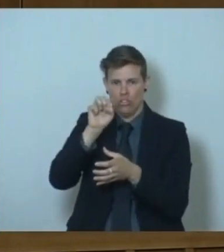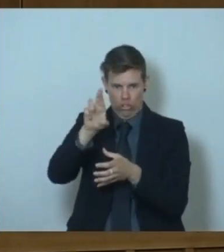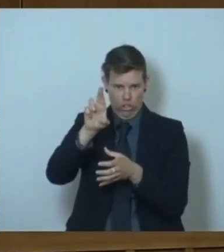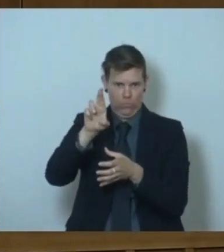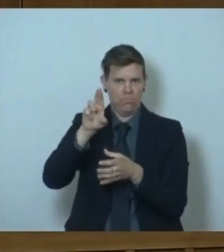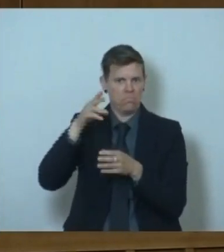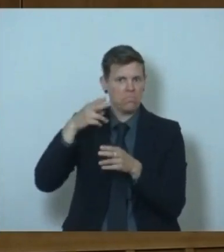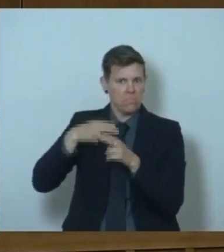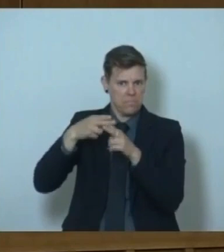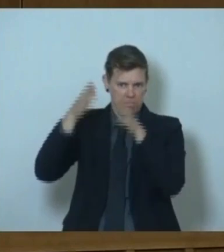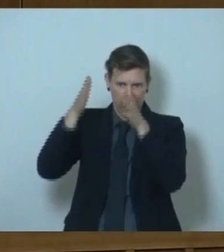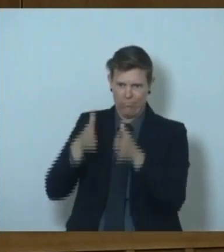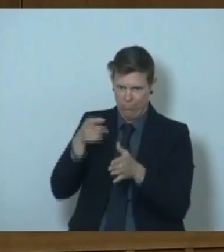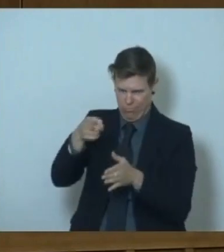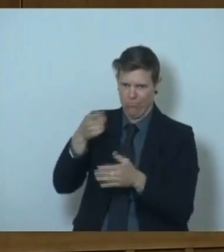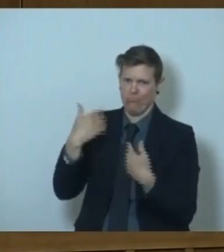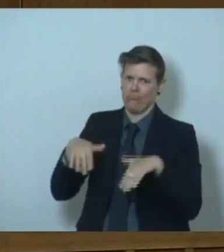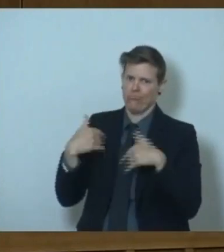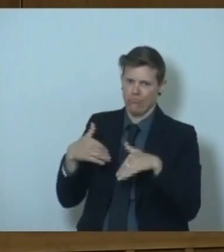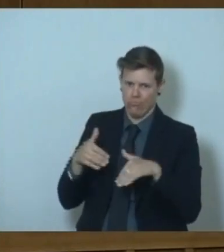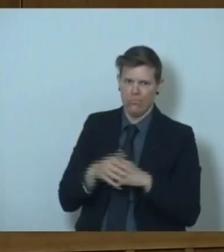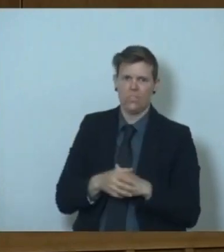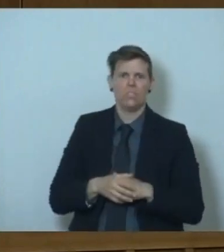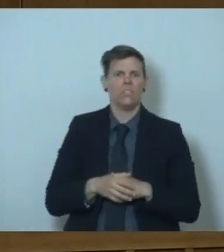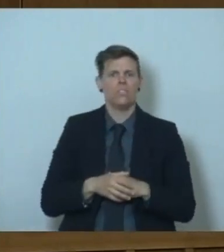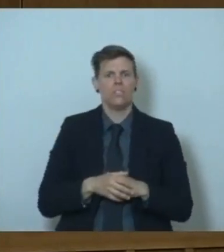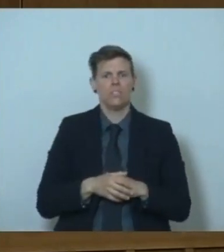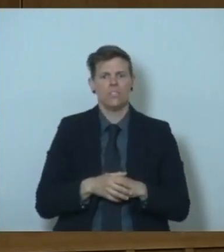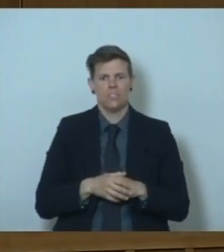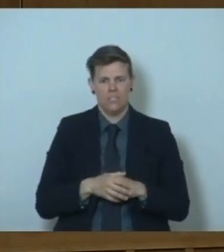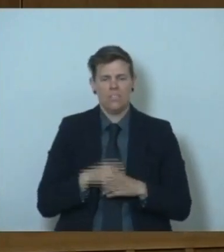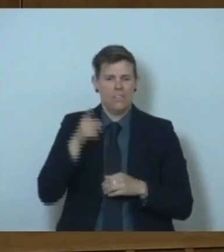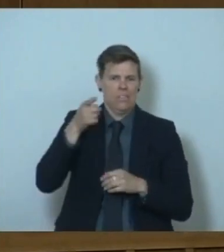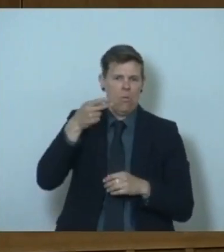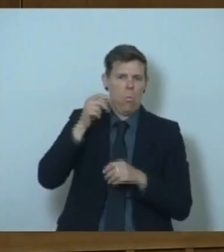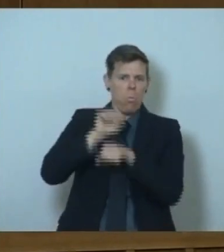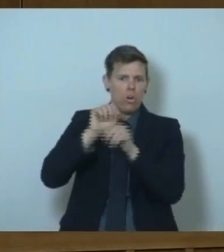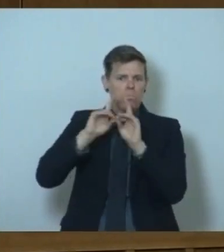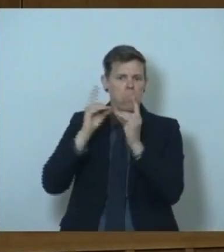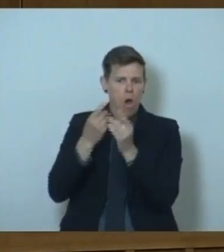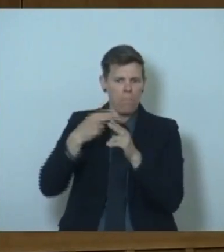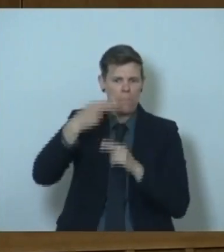network contributes to many things, including assisting us in extending our